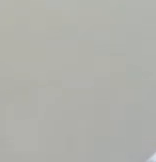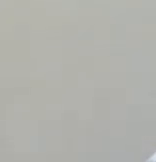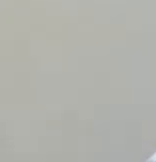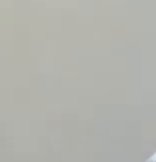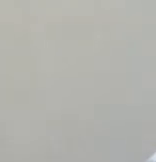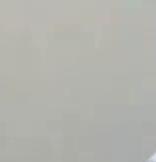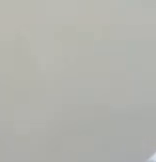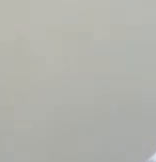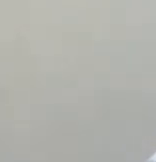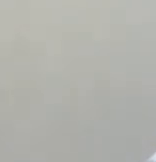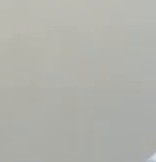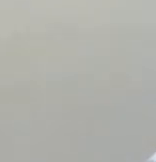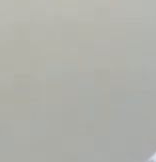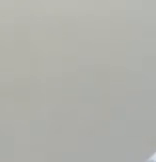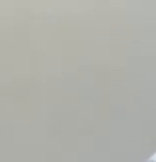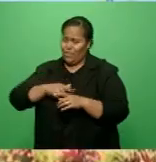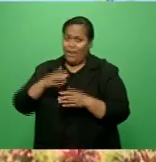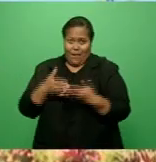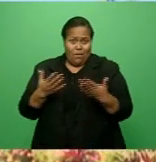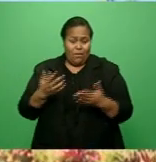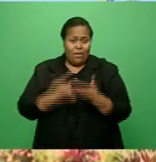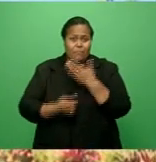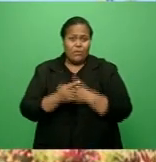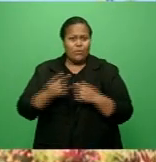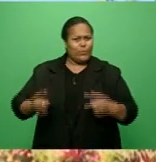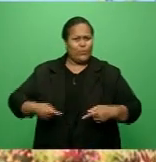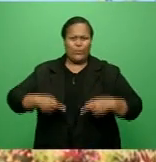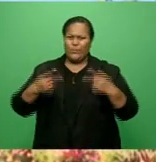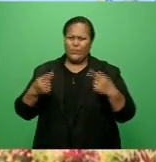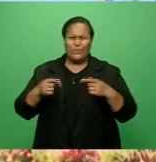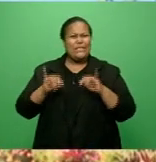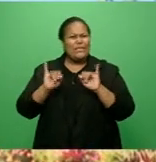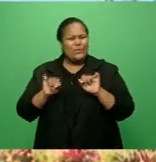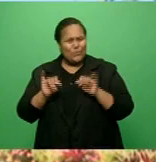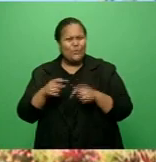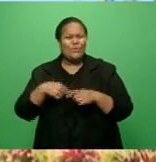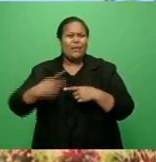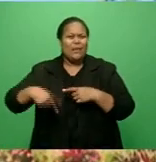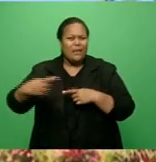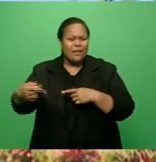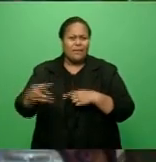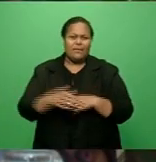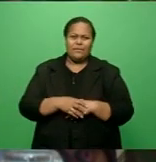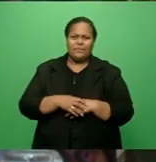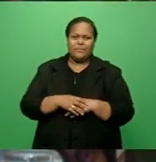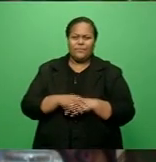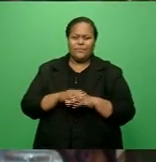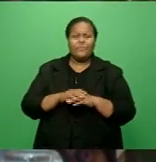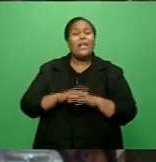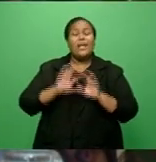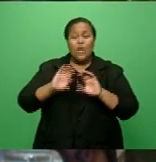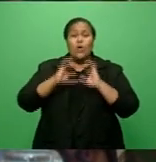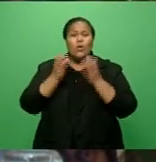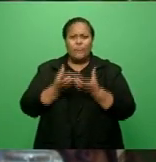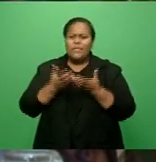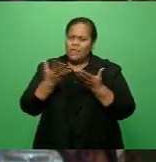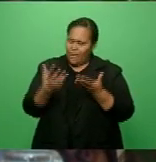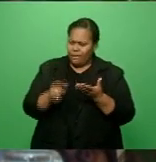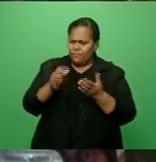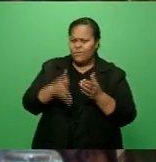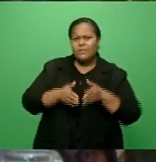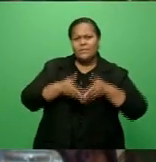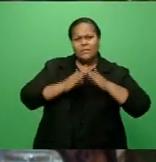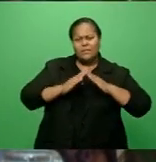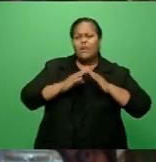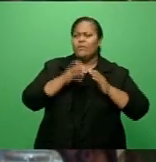is causing consequential strains. A special council was set up to educate on allegations against Professor Aluwalia, but